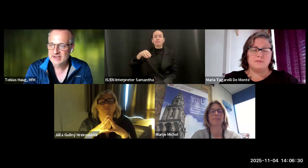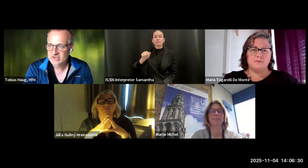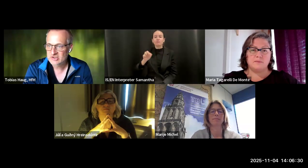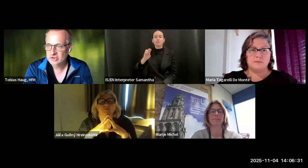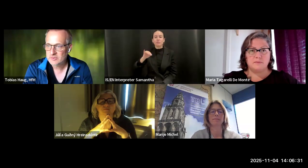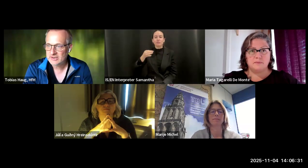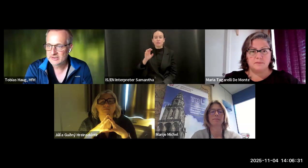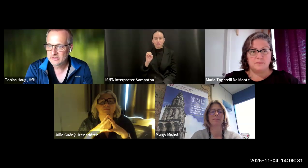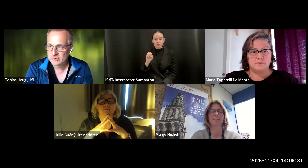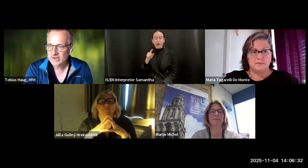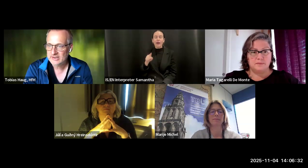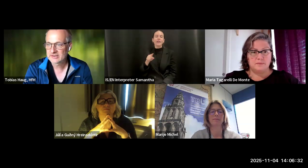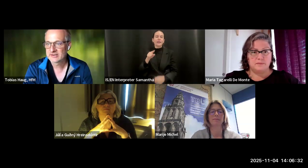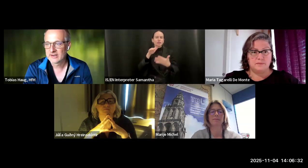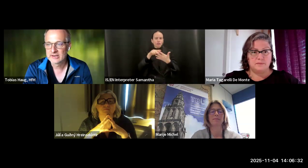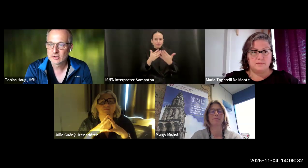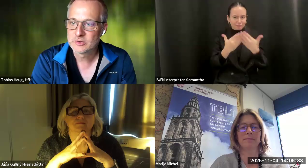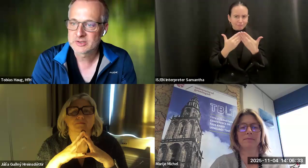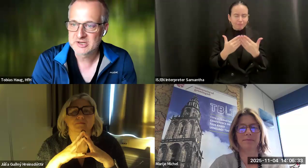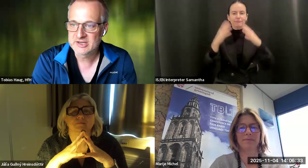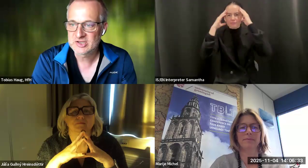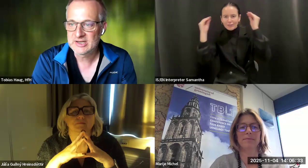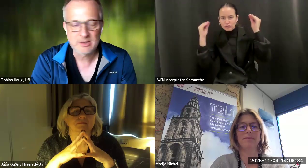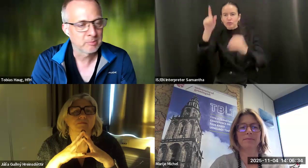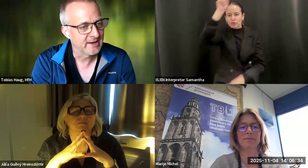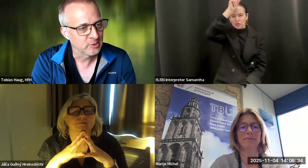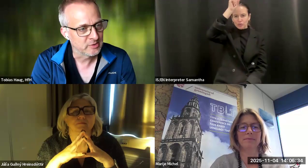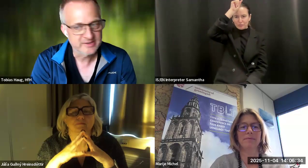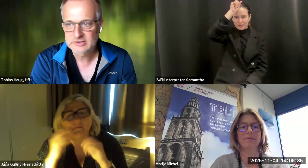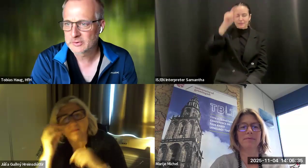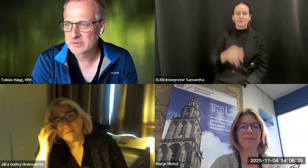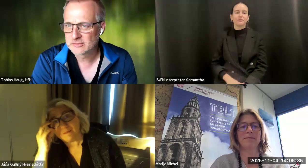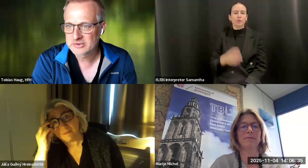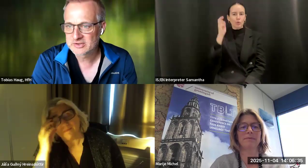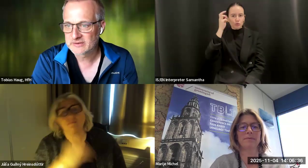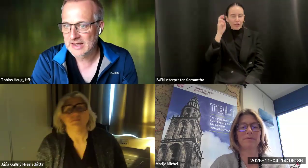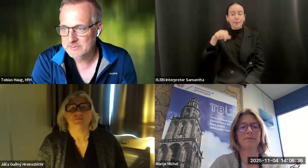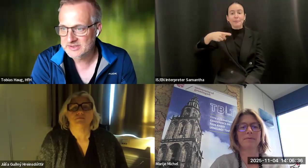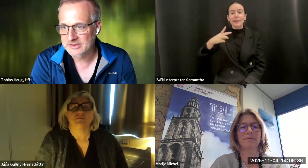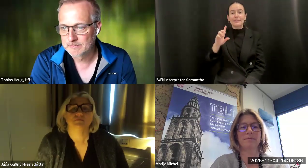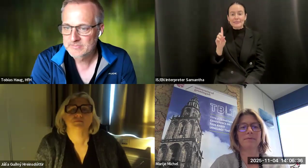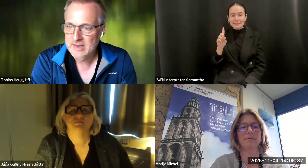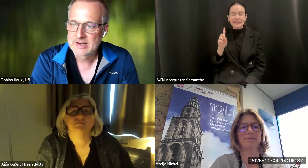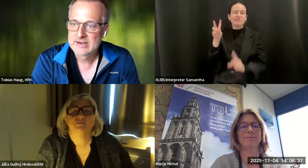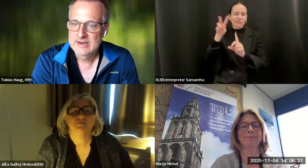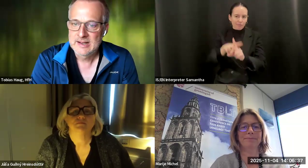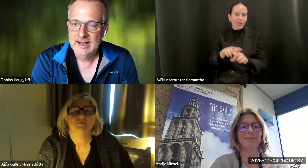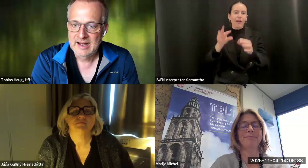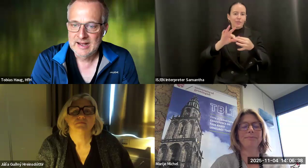Mariah studied Dutch and German in Utrecht and holds a PhD in applied linguistics from University of